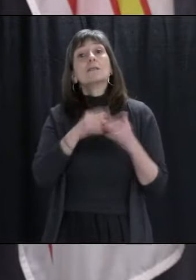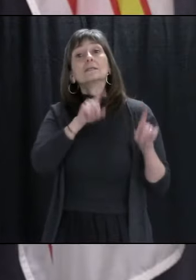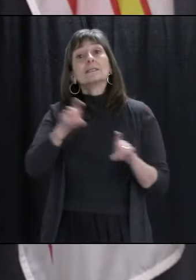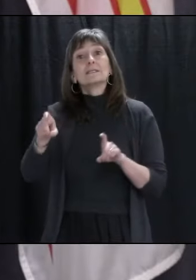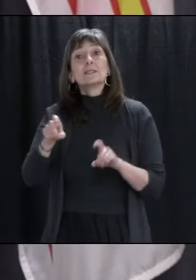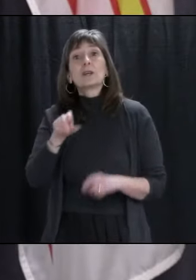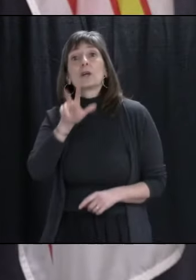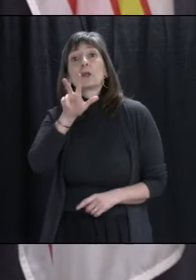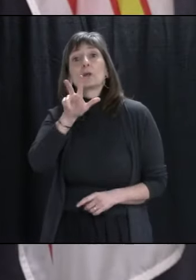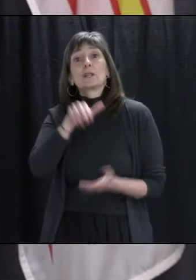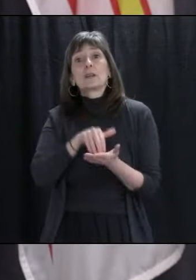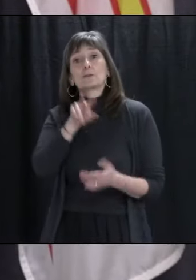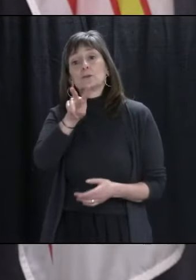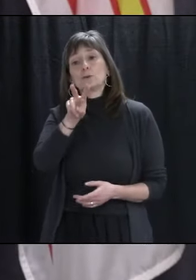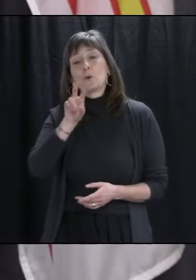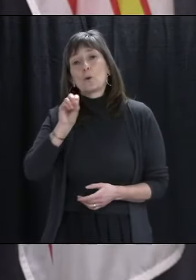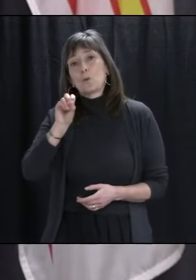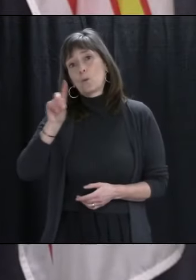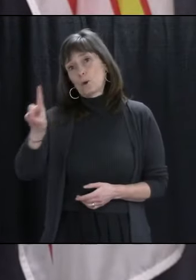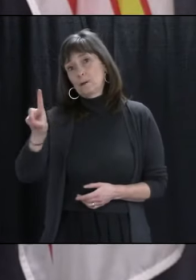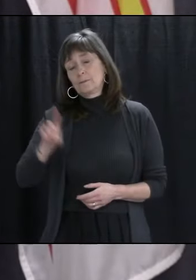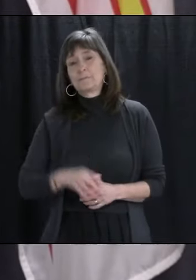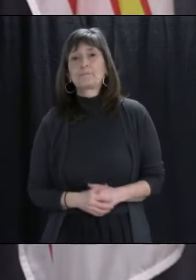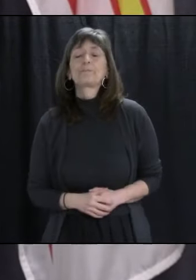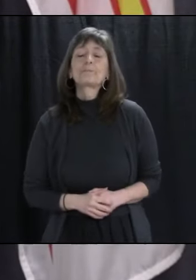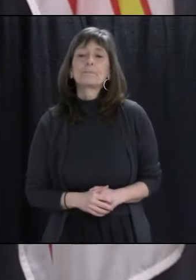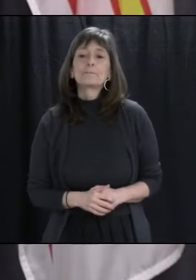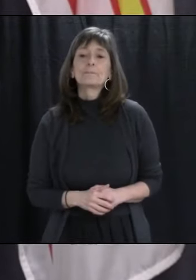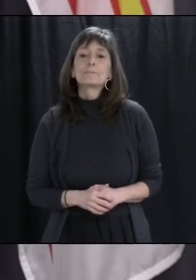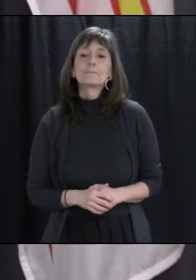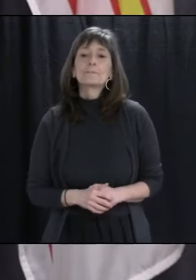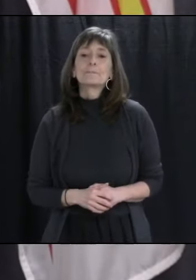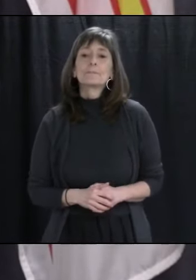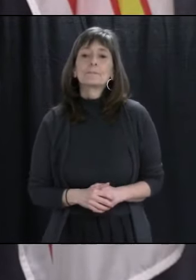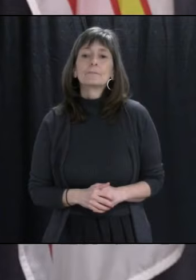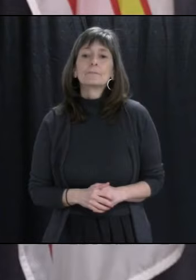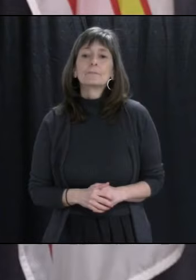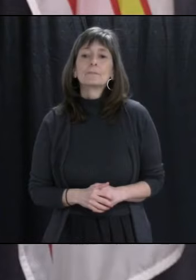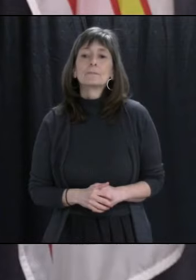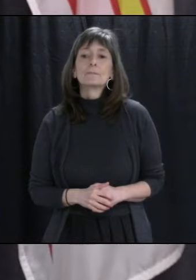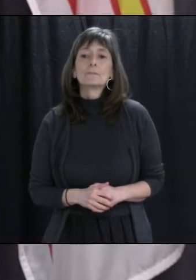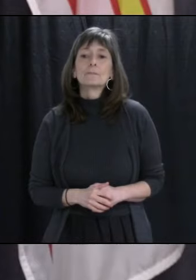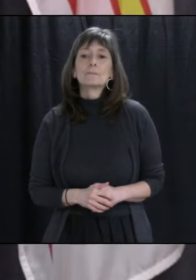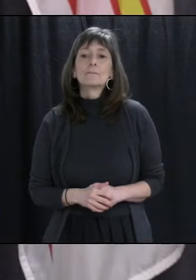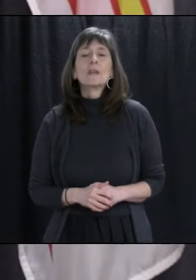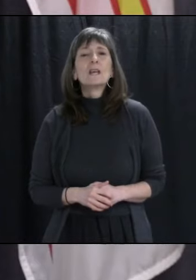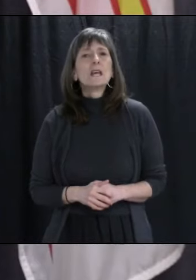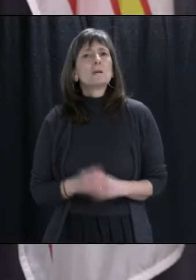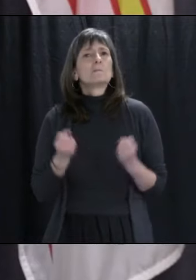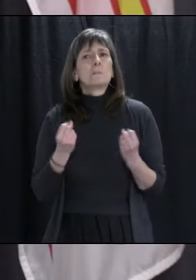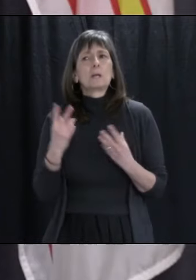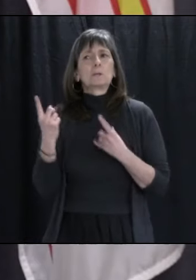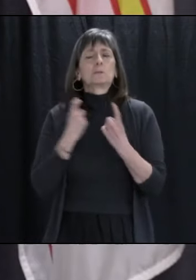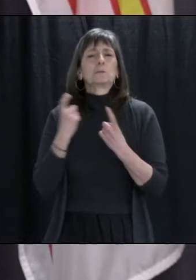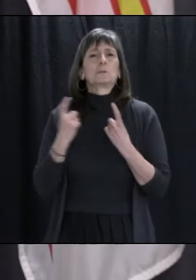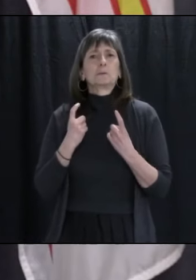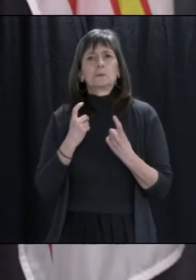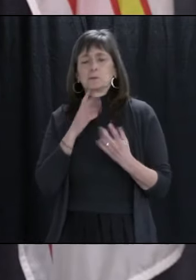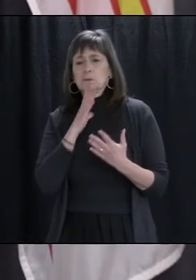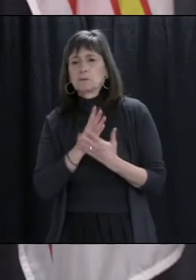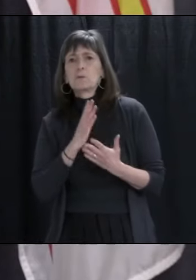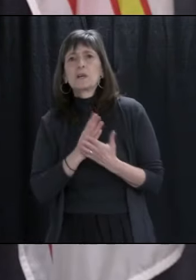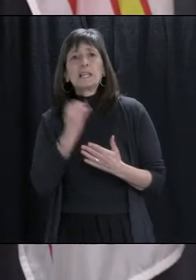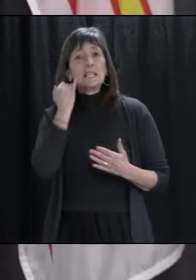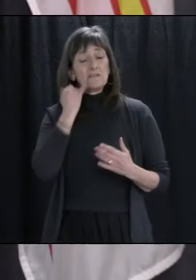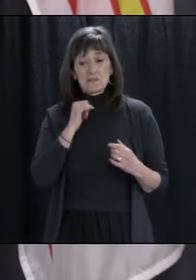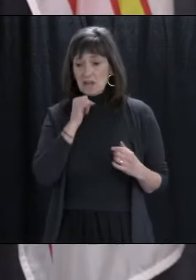been questions raised about the transmission of this virus when a person doesn't have clear symptoms. The evidence